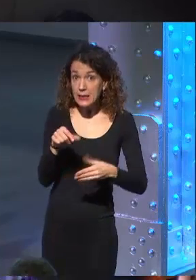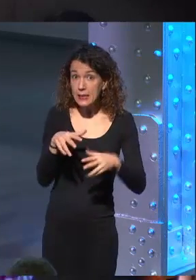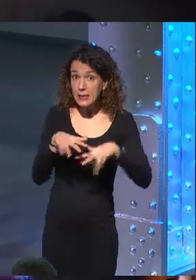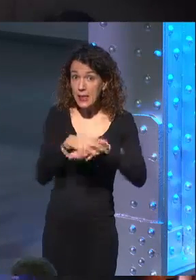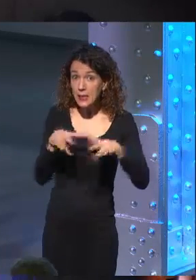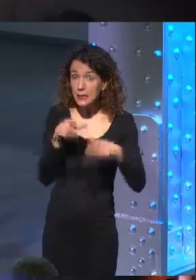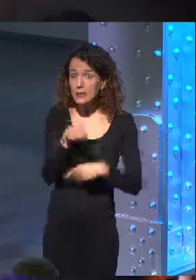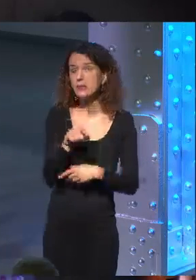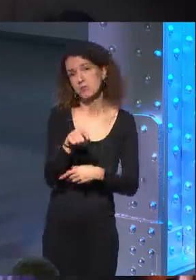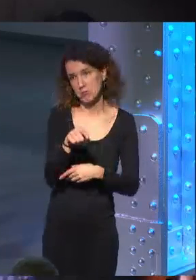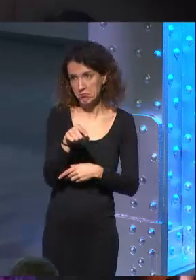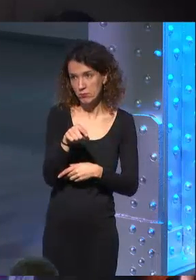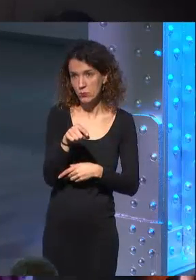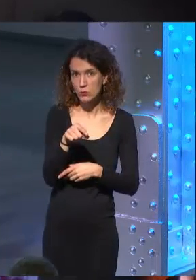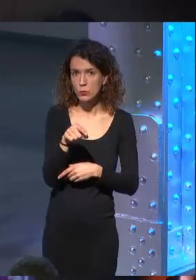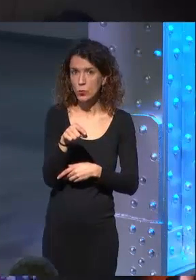social media.